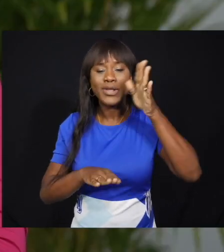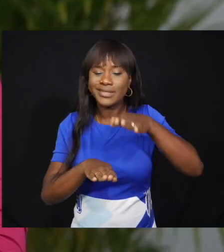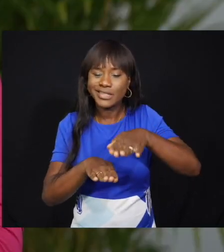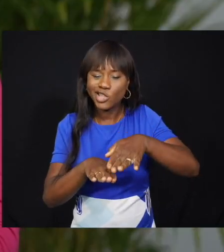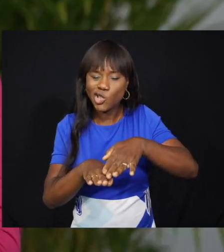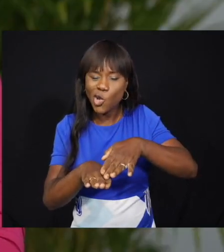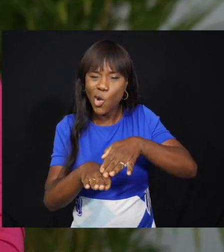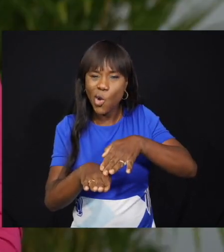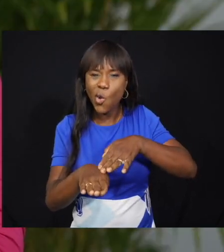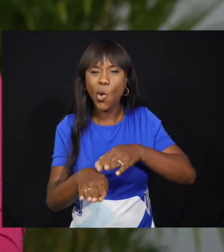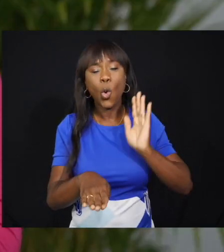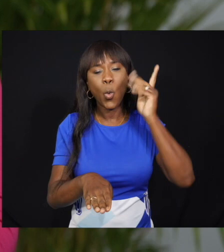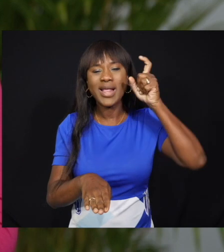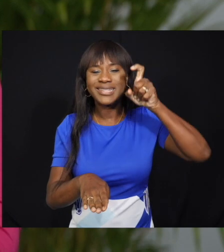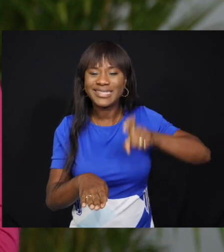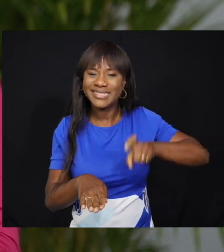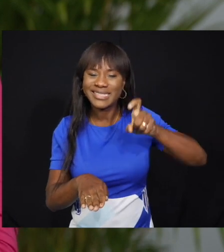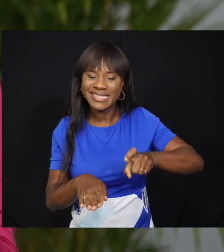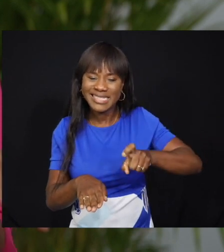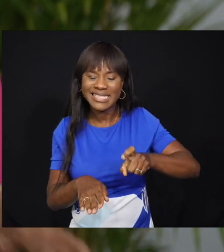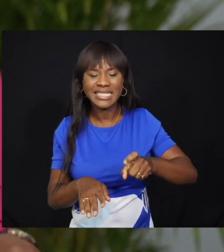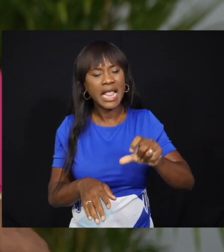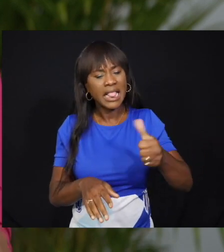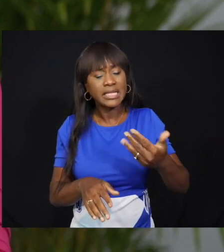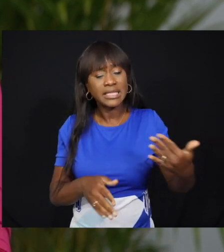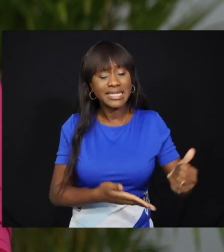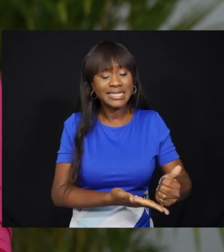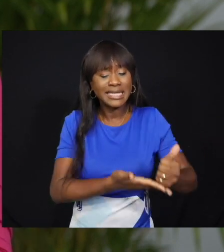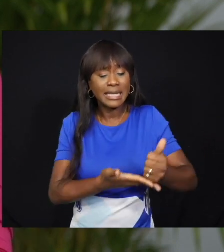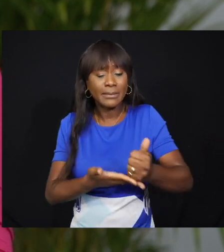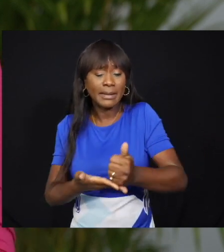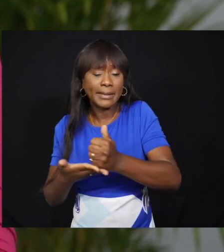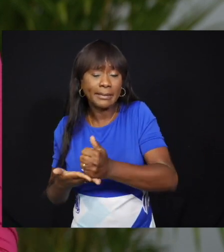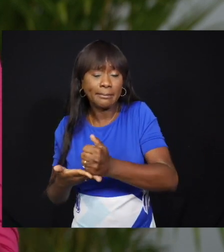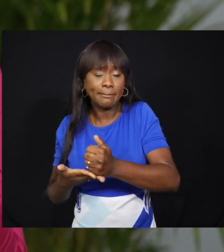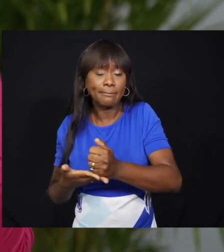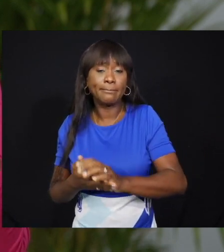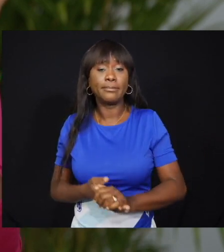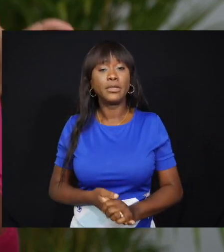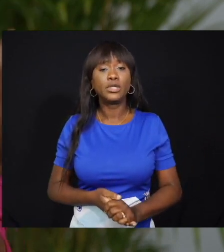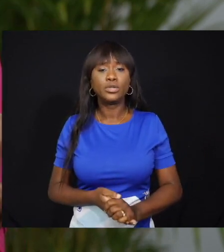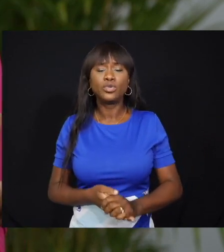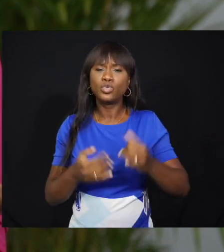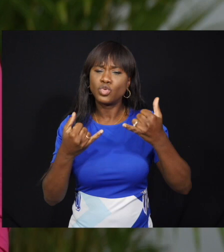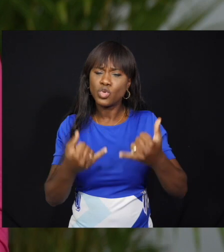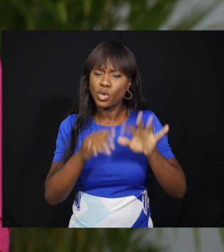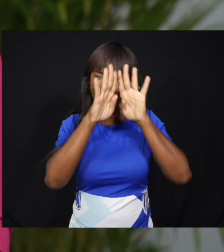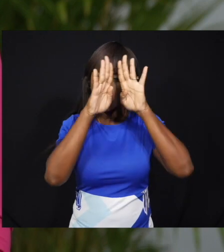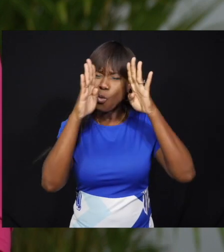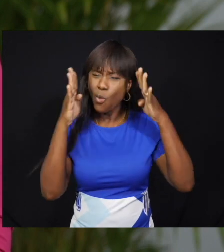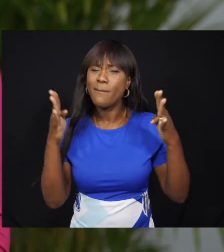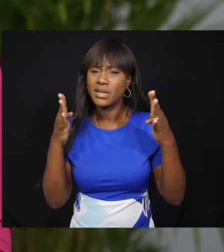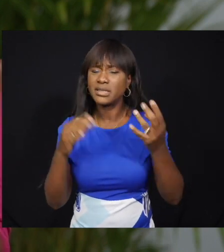down. You will need many little gadgets. And so be open to